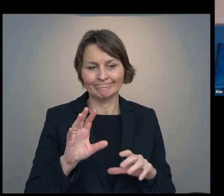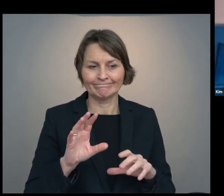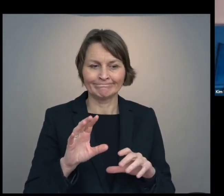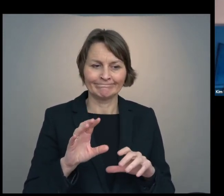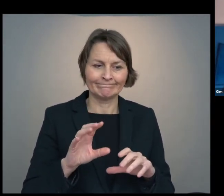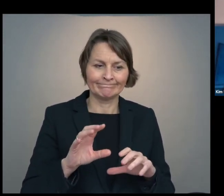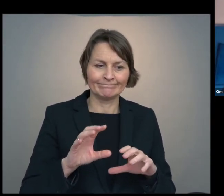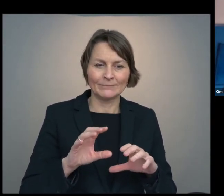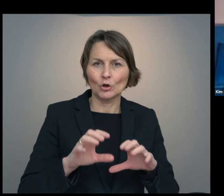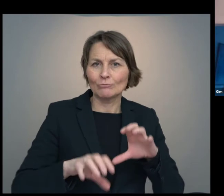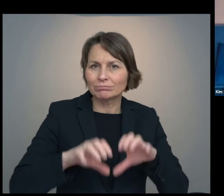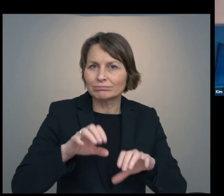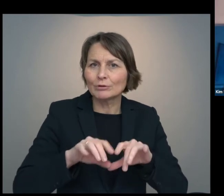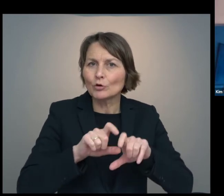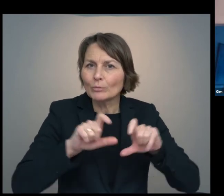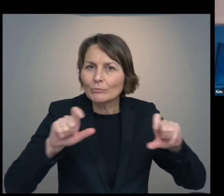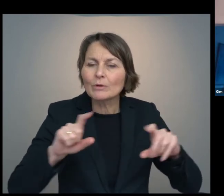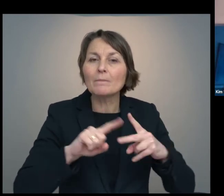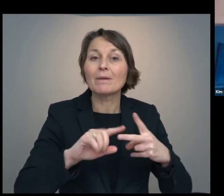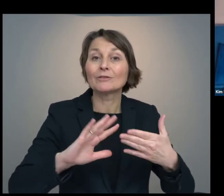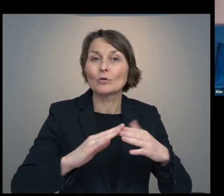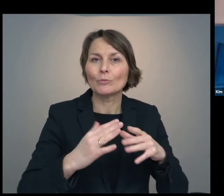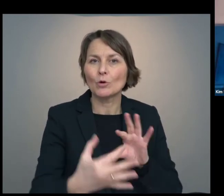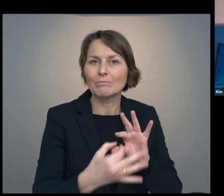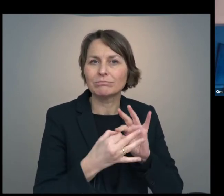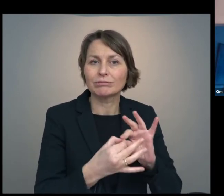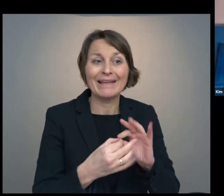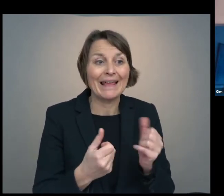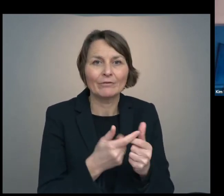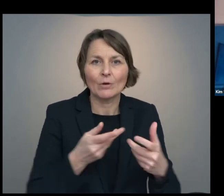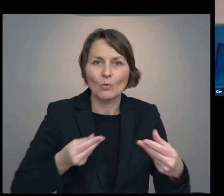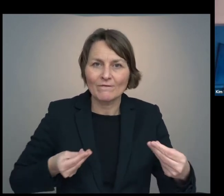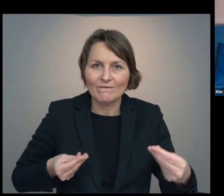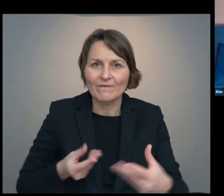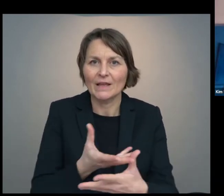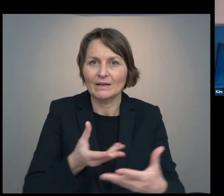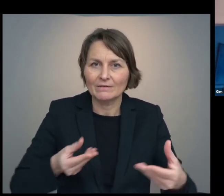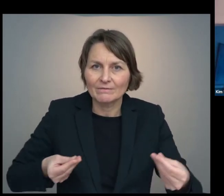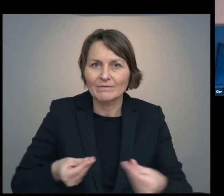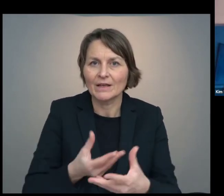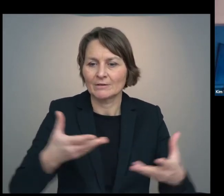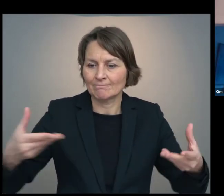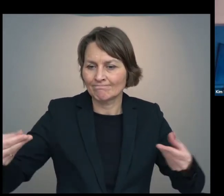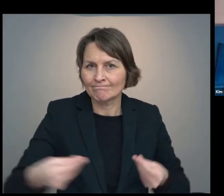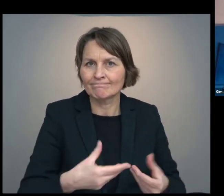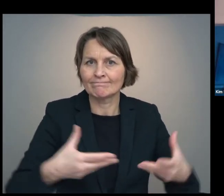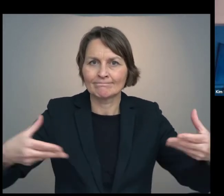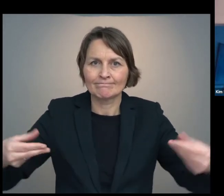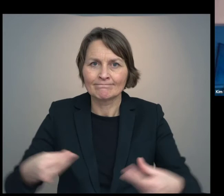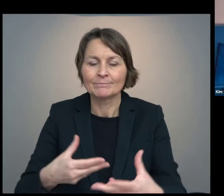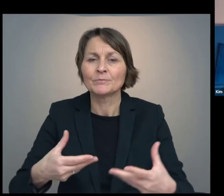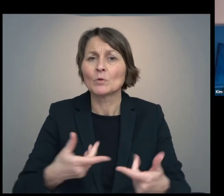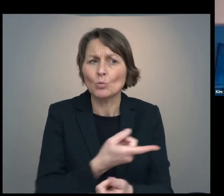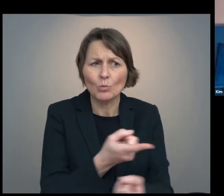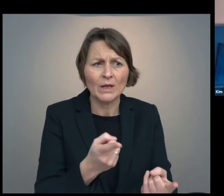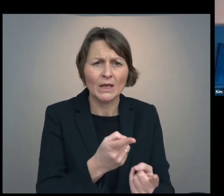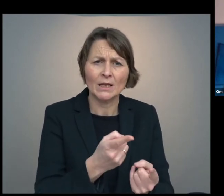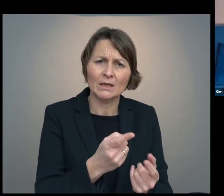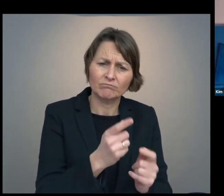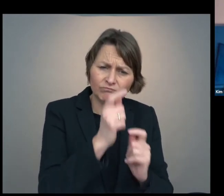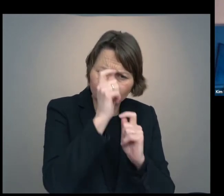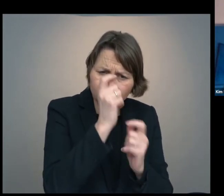company. So this is how we go about it. Like, everything feeds into each other, and we value